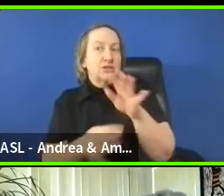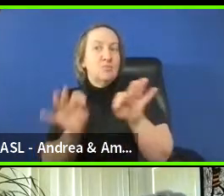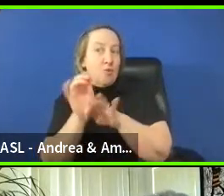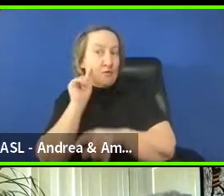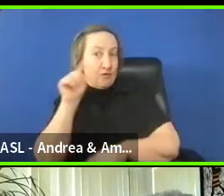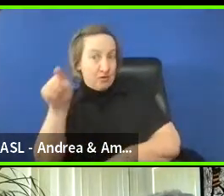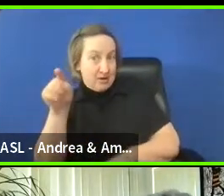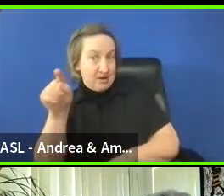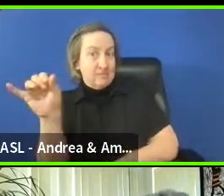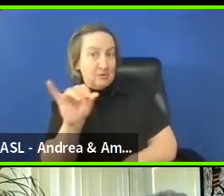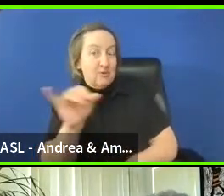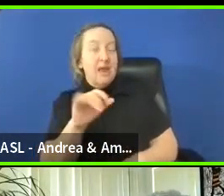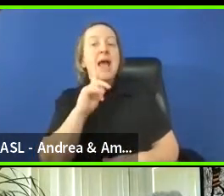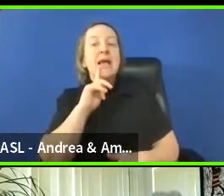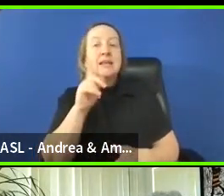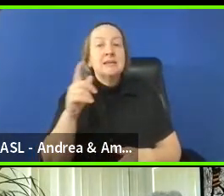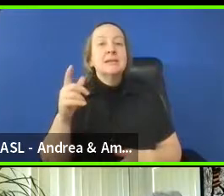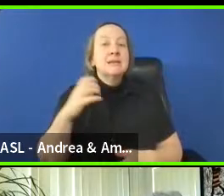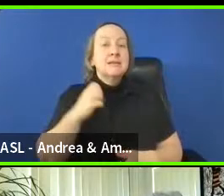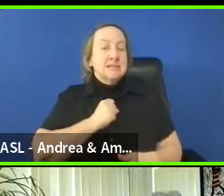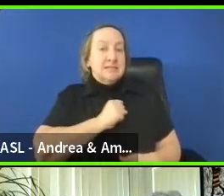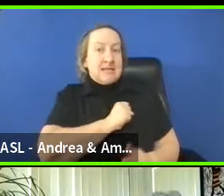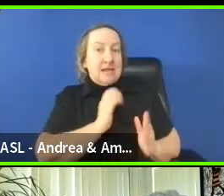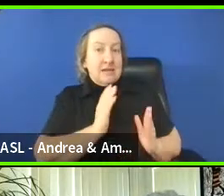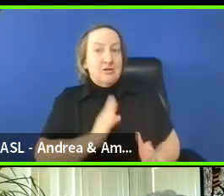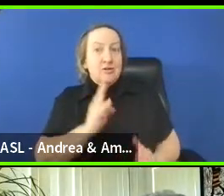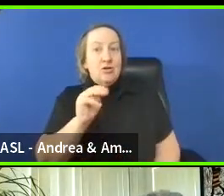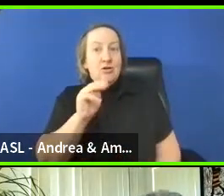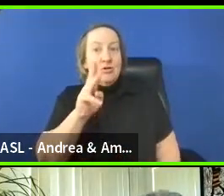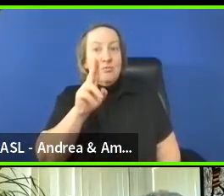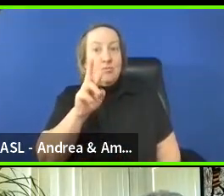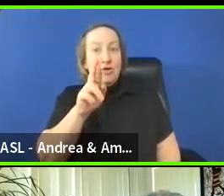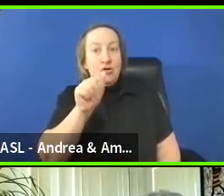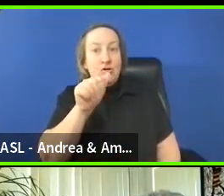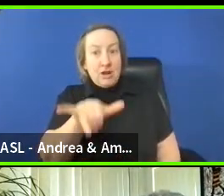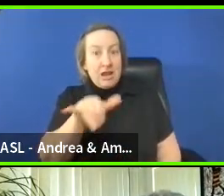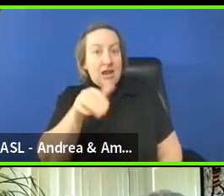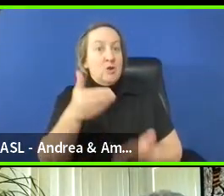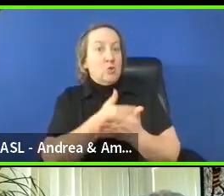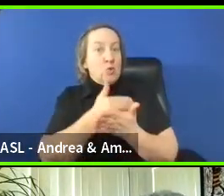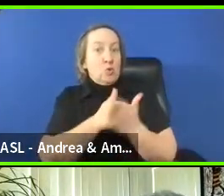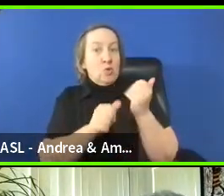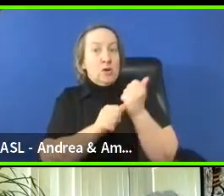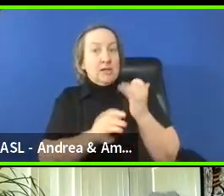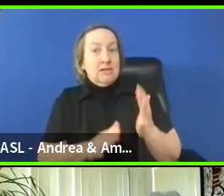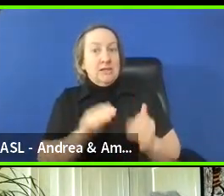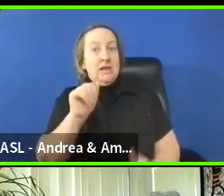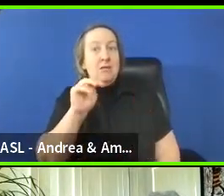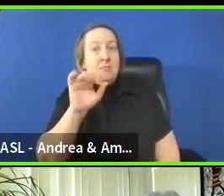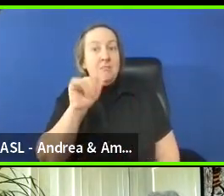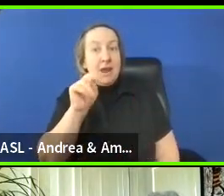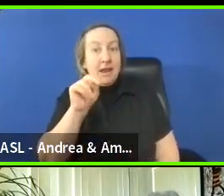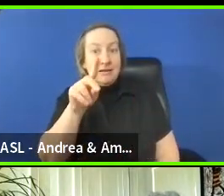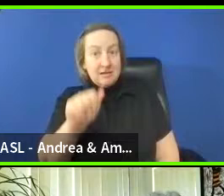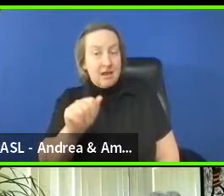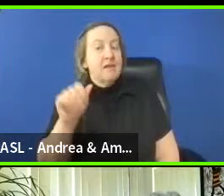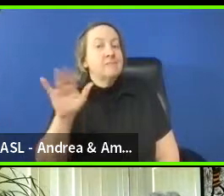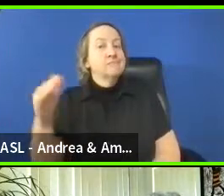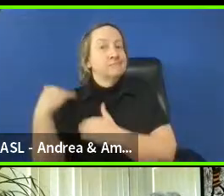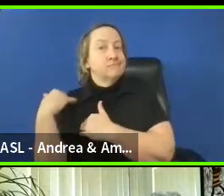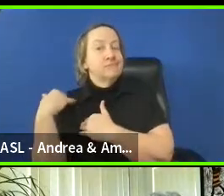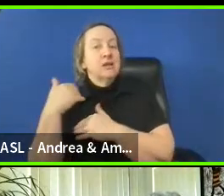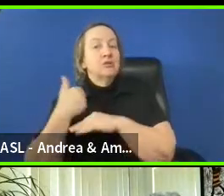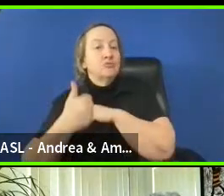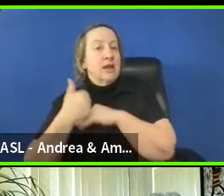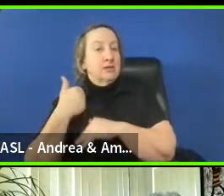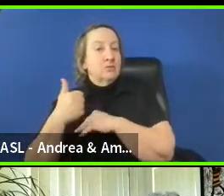then Senator Murray's new assistant, Amanda, in charge of transportation, sends her